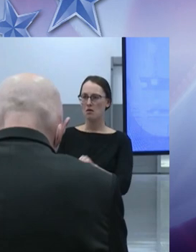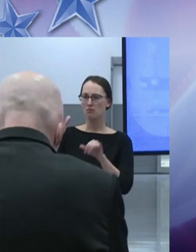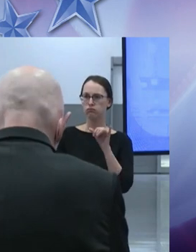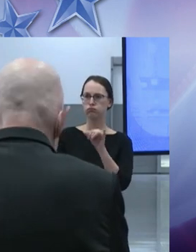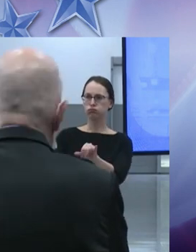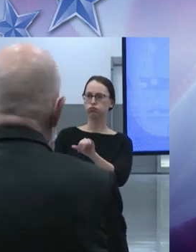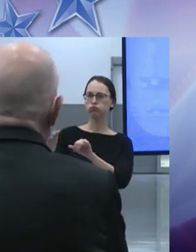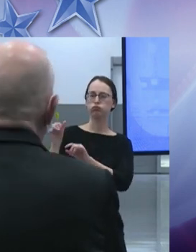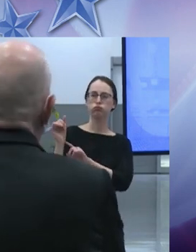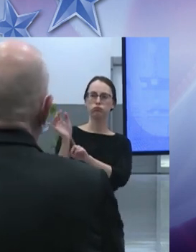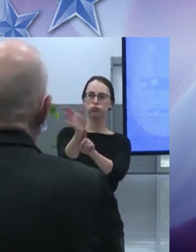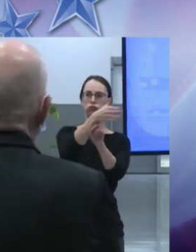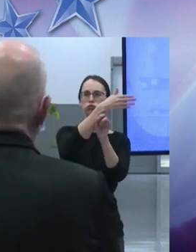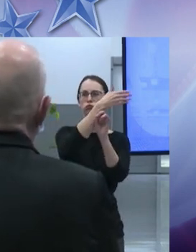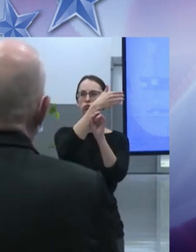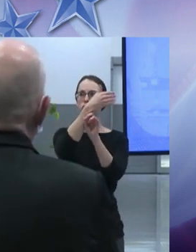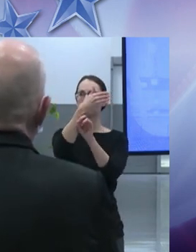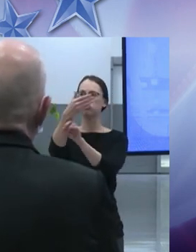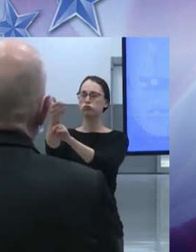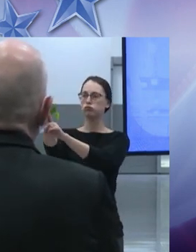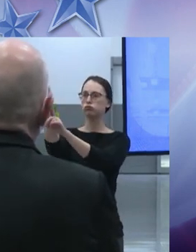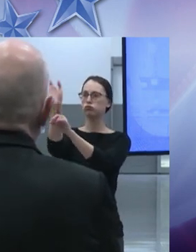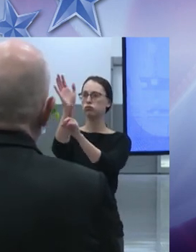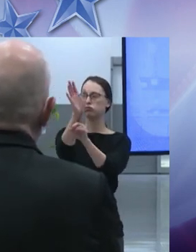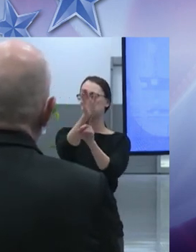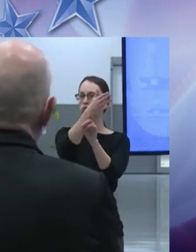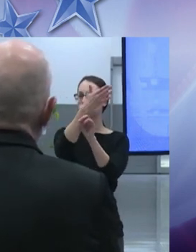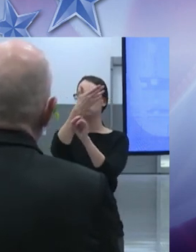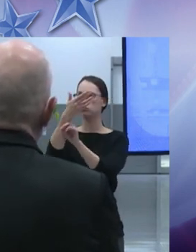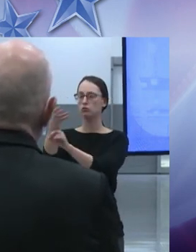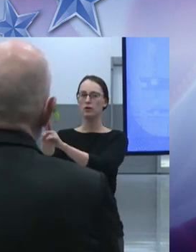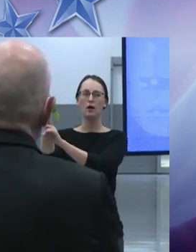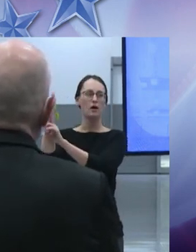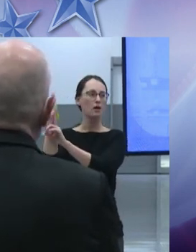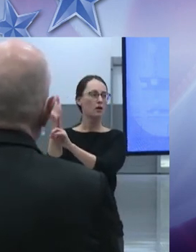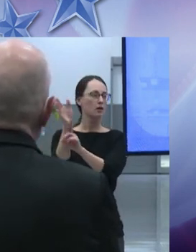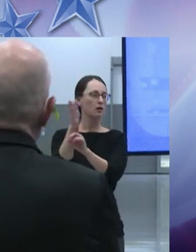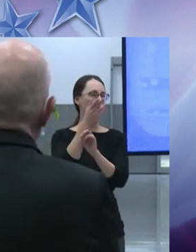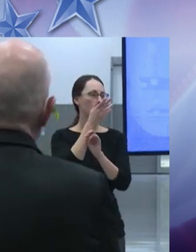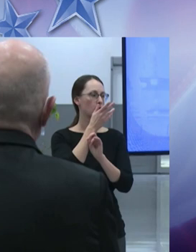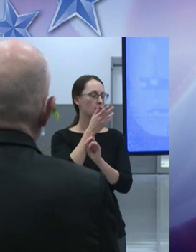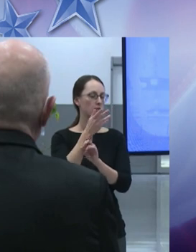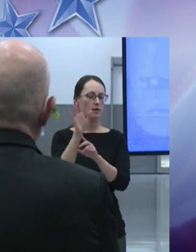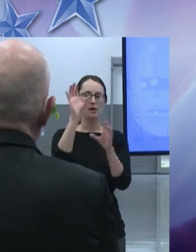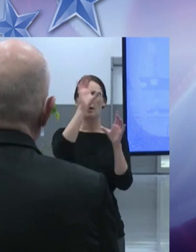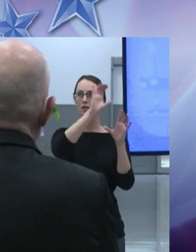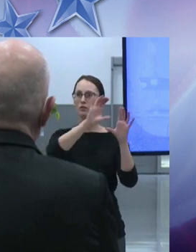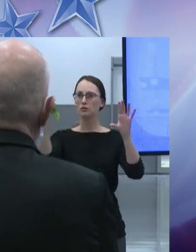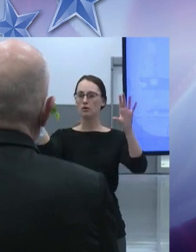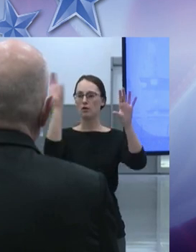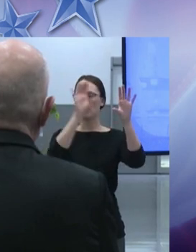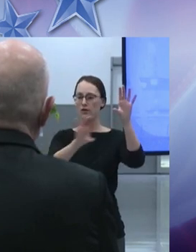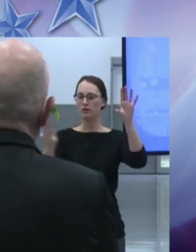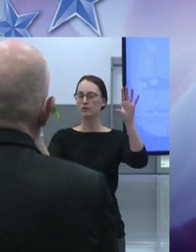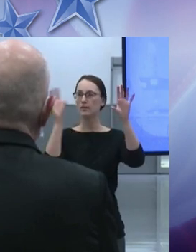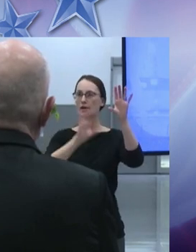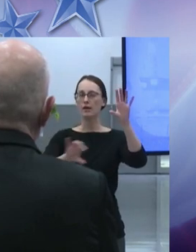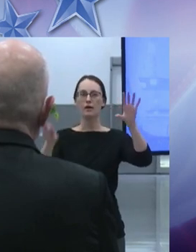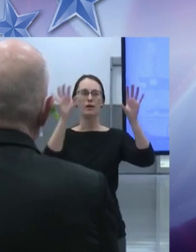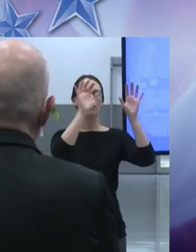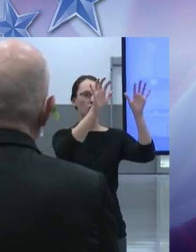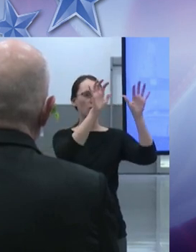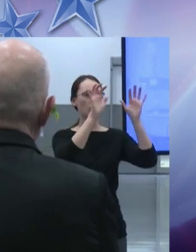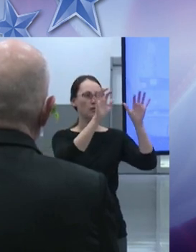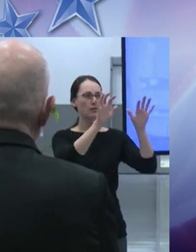was still there oh say does that star